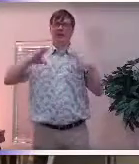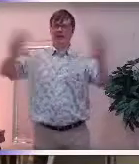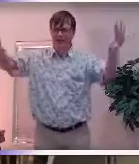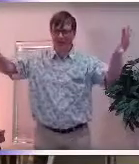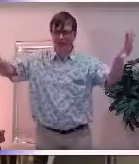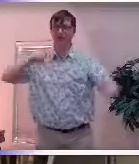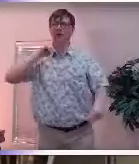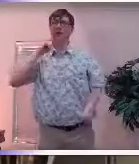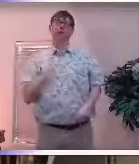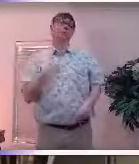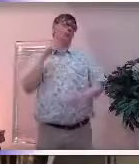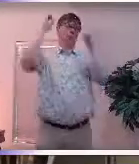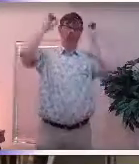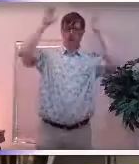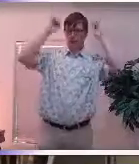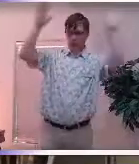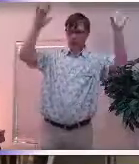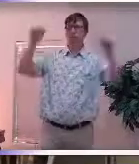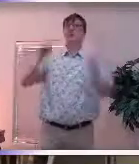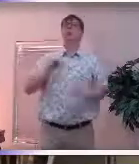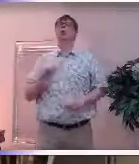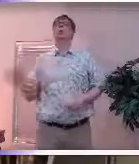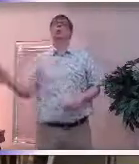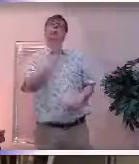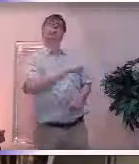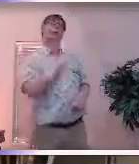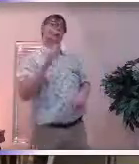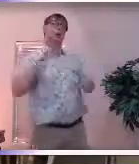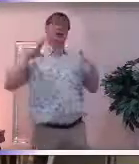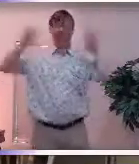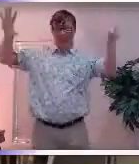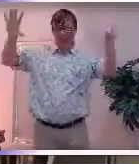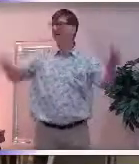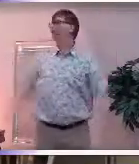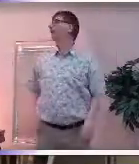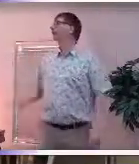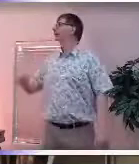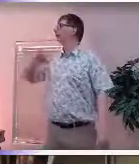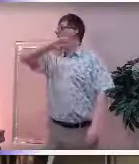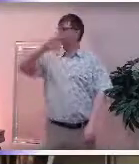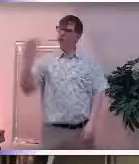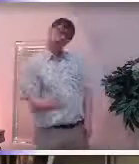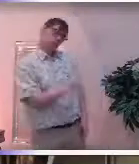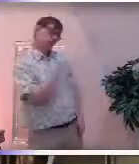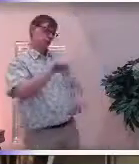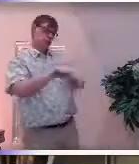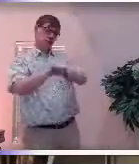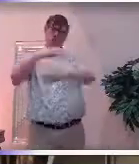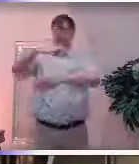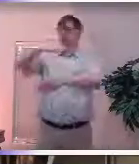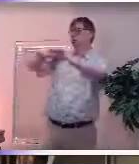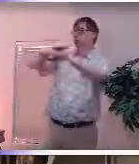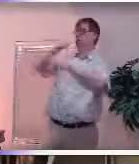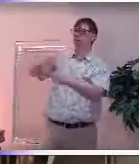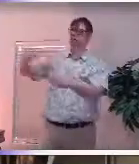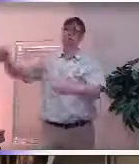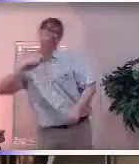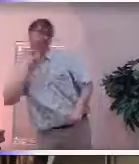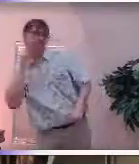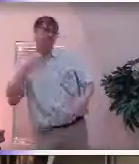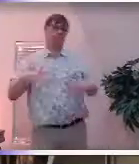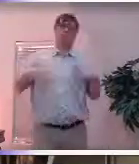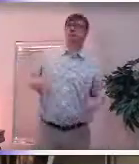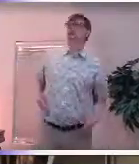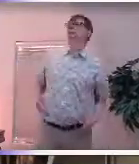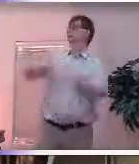It's truly a miracle that we're alive. So, you know, we're just so supported. Every cell in our body is